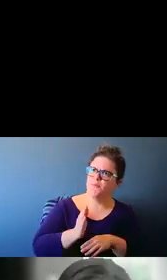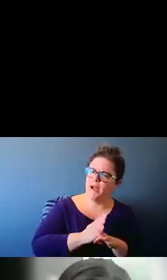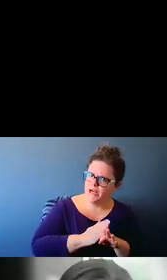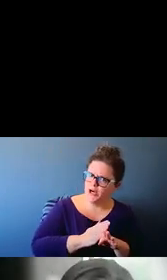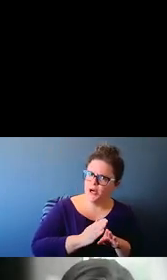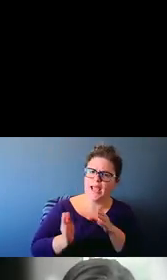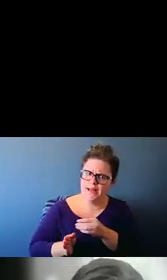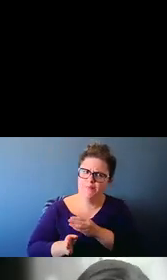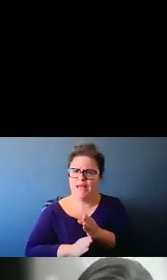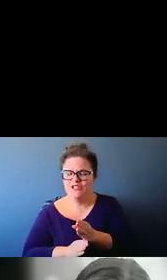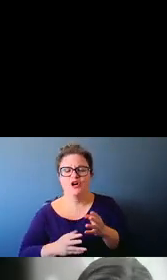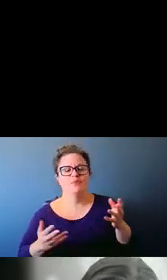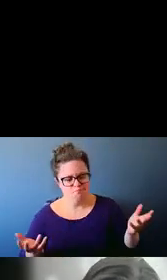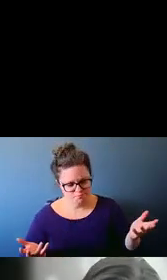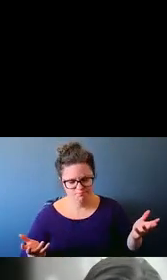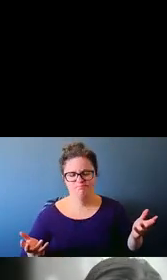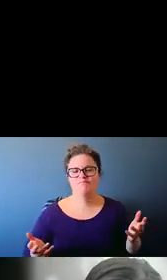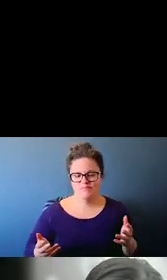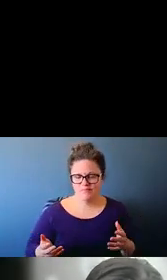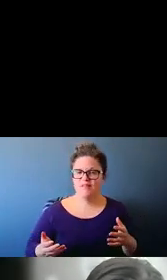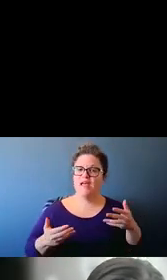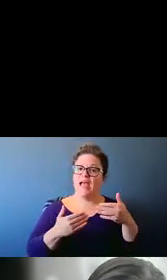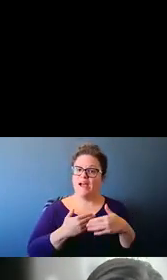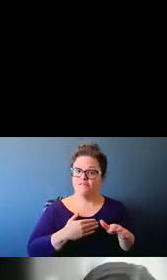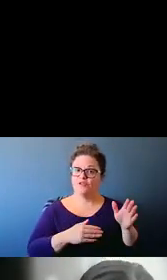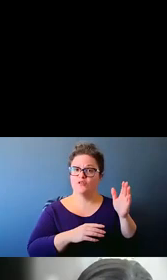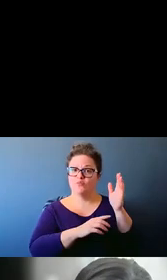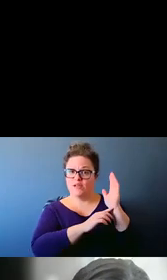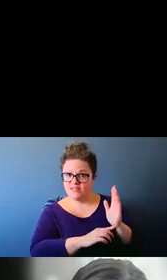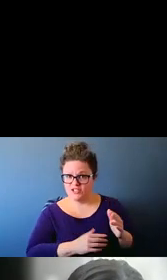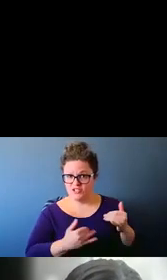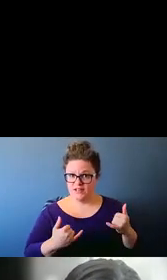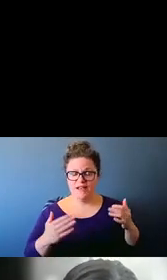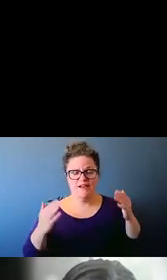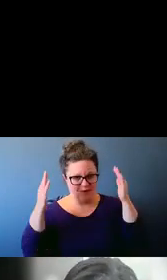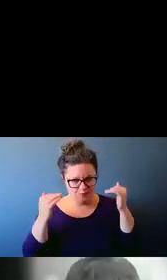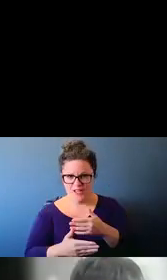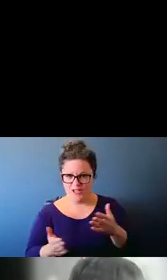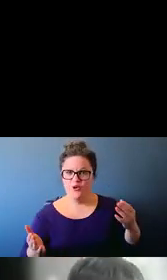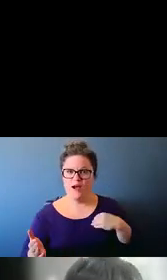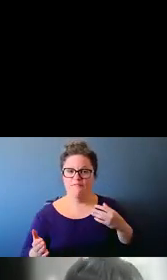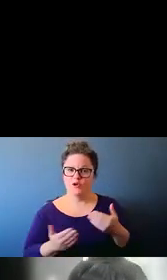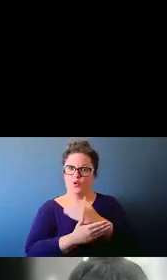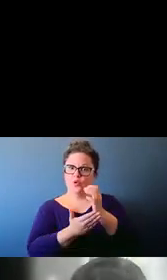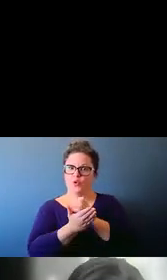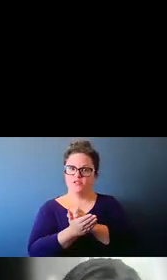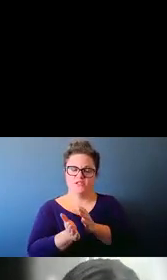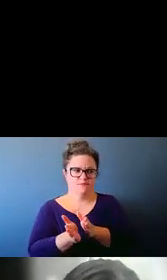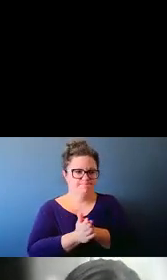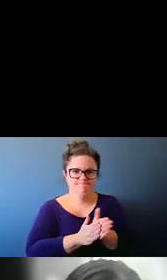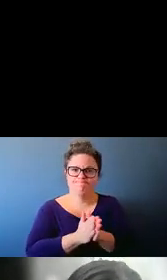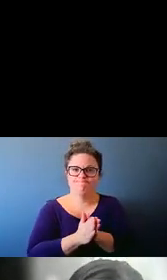major? After hearing some of the speakers today, you hopefully have some new courses piquing your interest to fill some of your